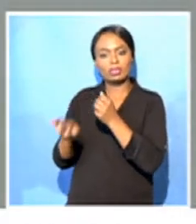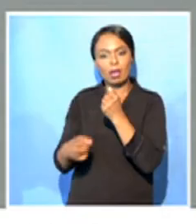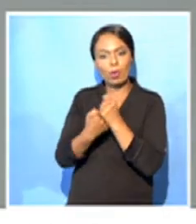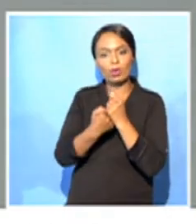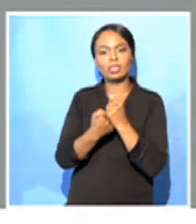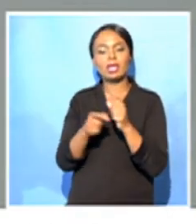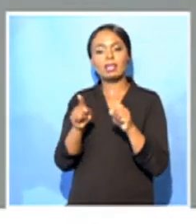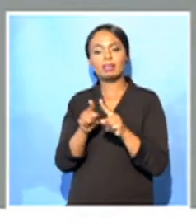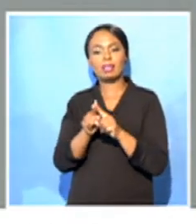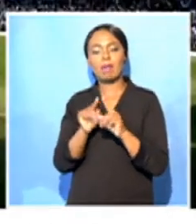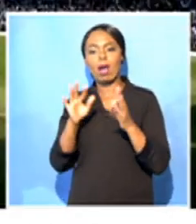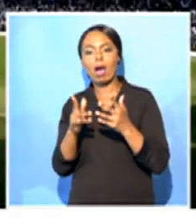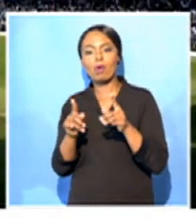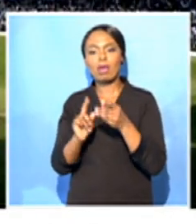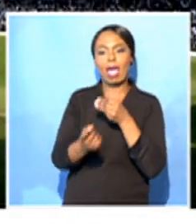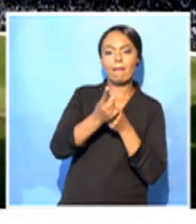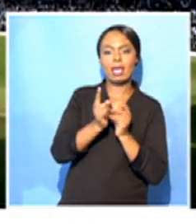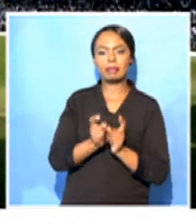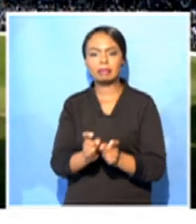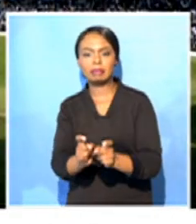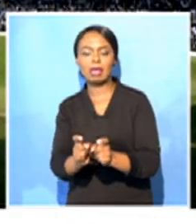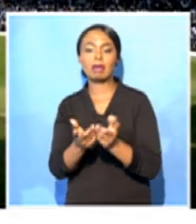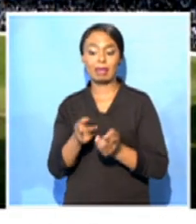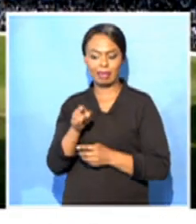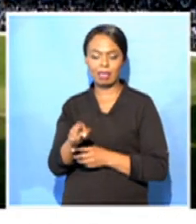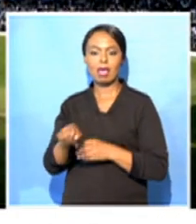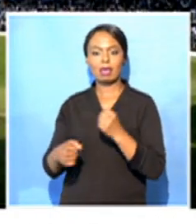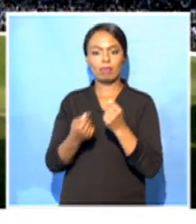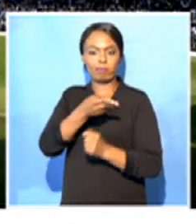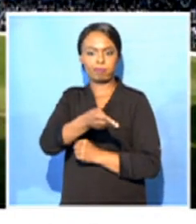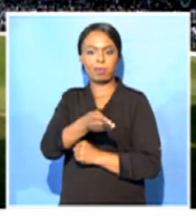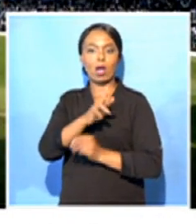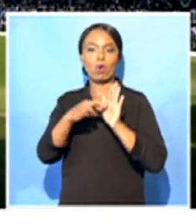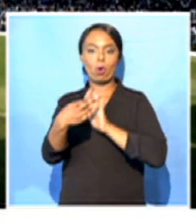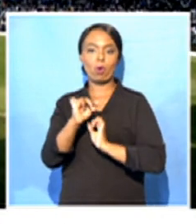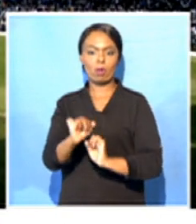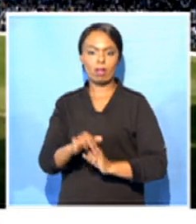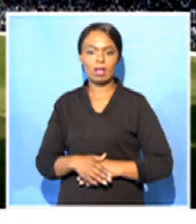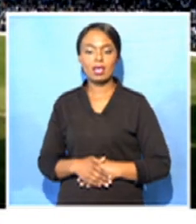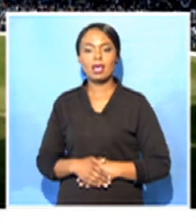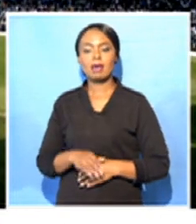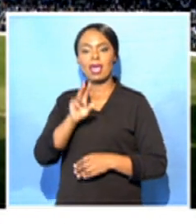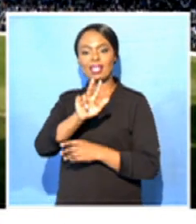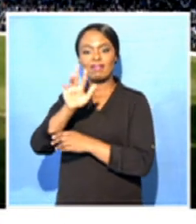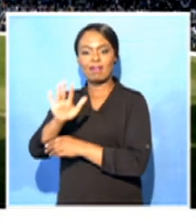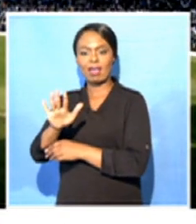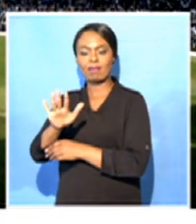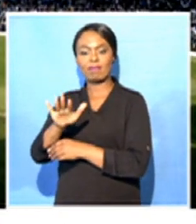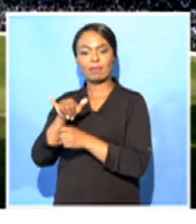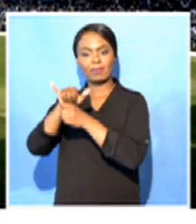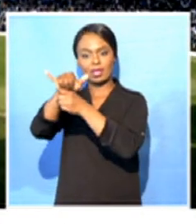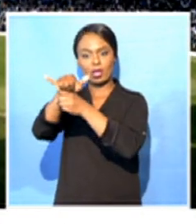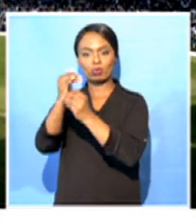search and rescue. The Hawk formation is led by Lieutenant Colonel Logie, the Ops Co of 85 Combat Flying